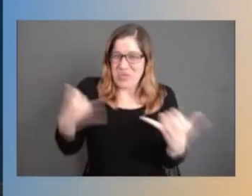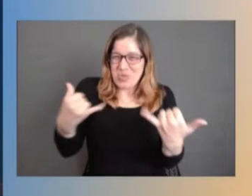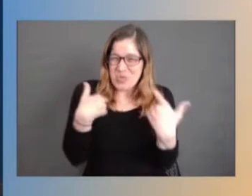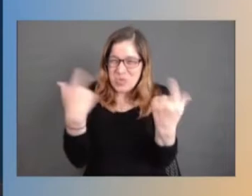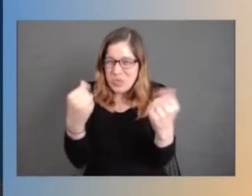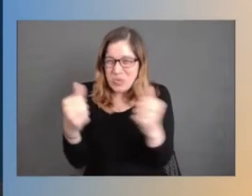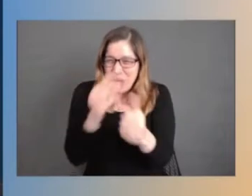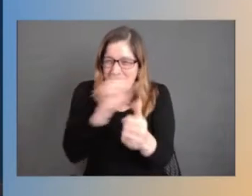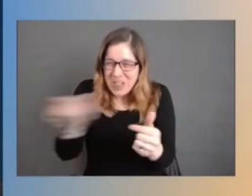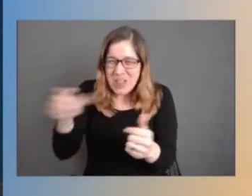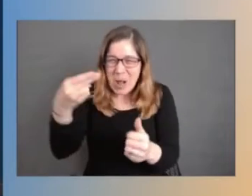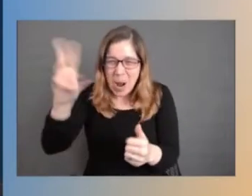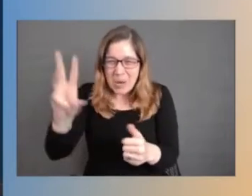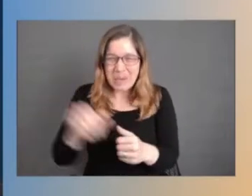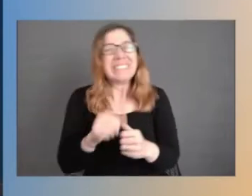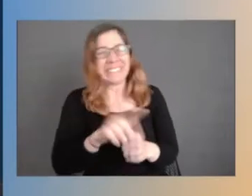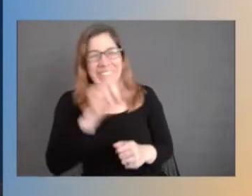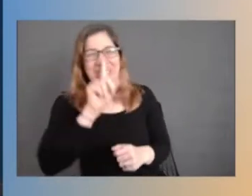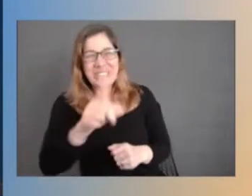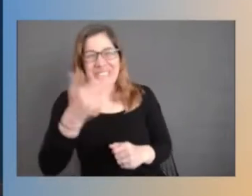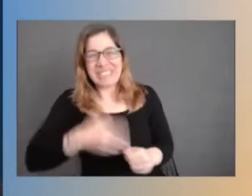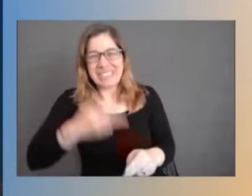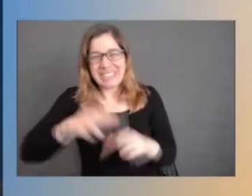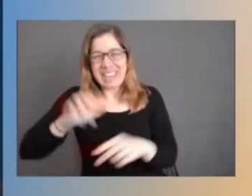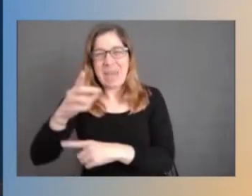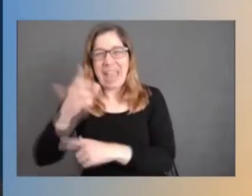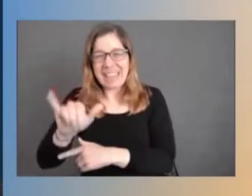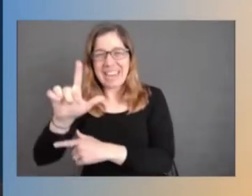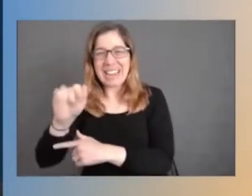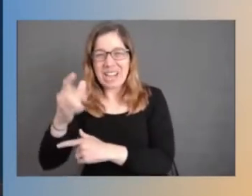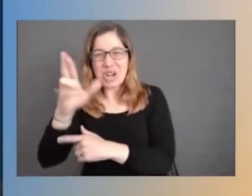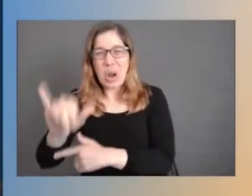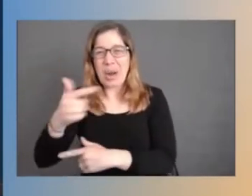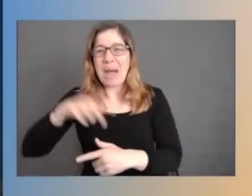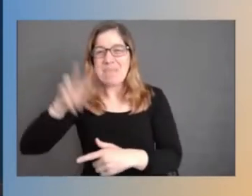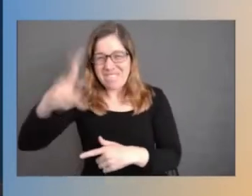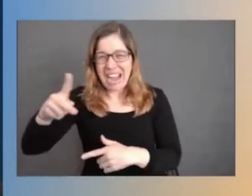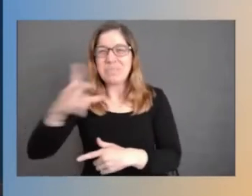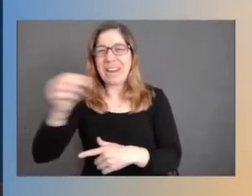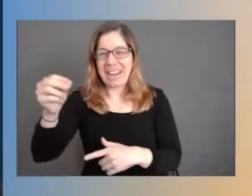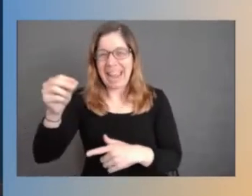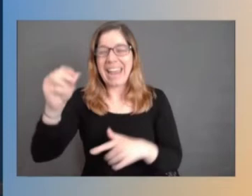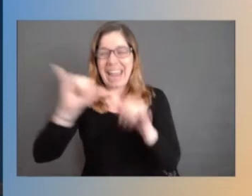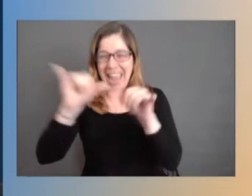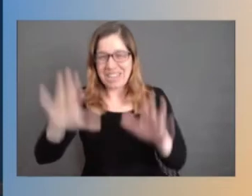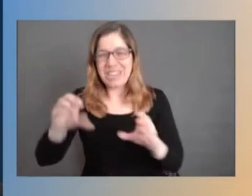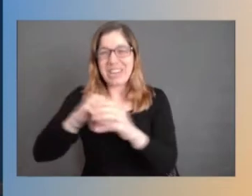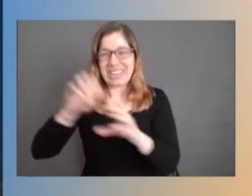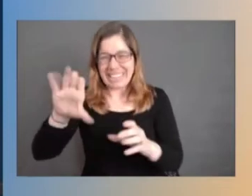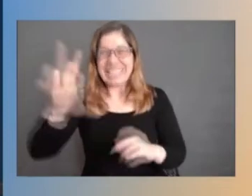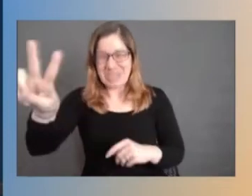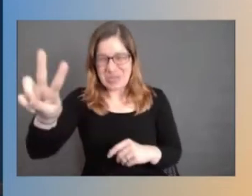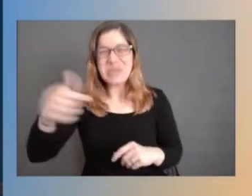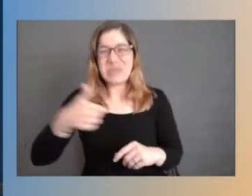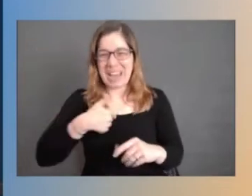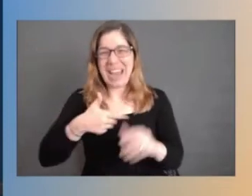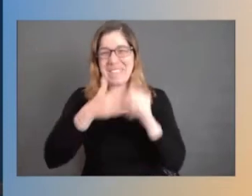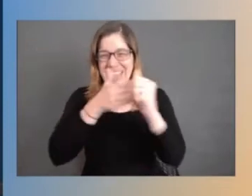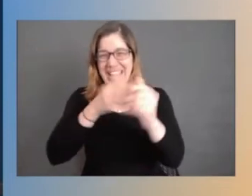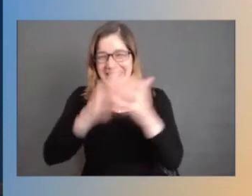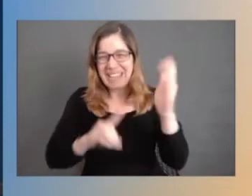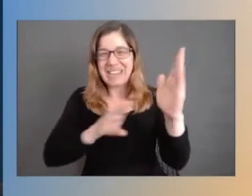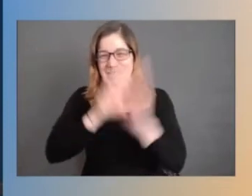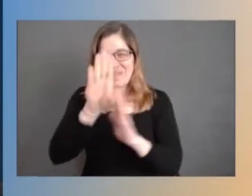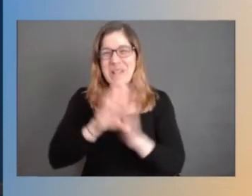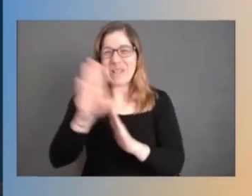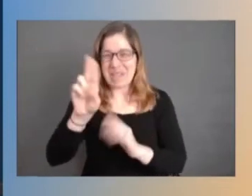of hardware. Yeah, absolutely. My name is Anthony Liguori, and I'm a vice president and distinguished engineer in EC2. And I've led the design and development of the